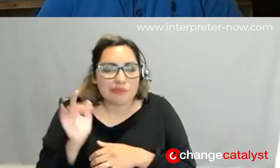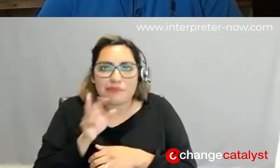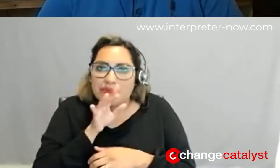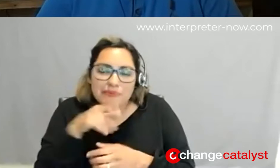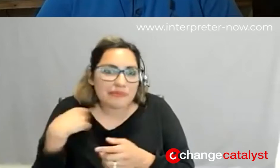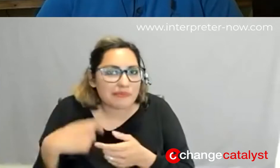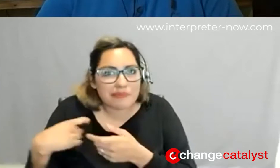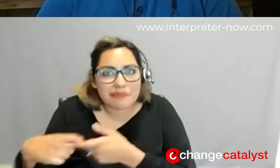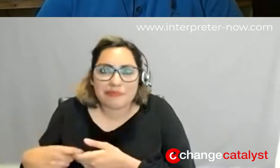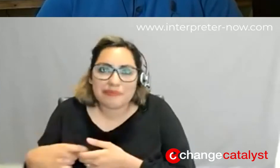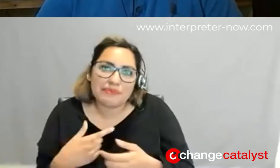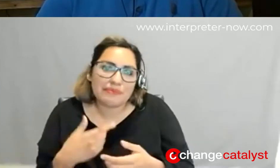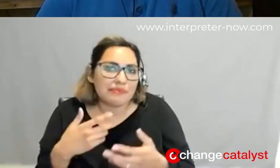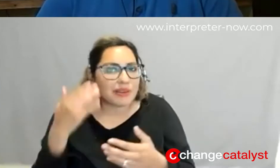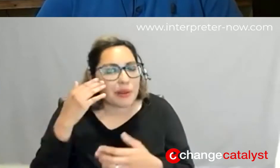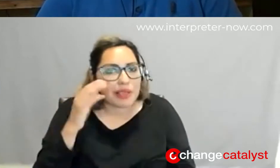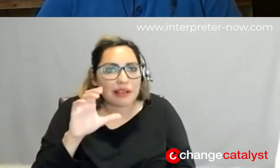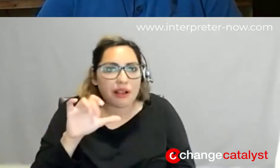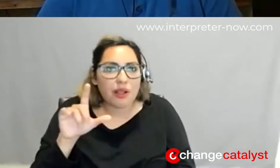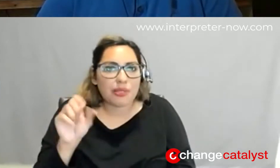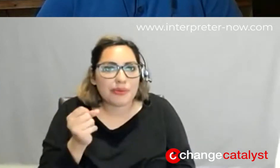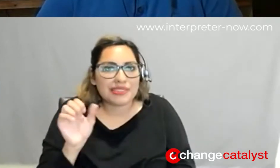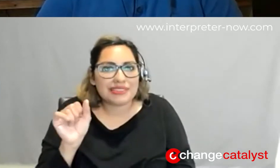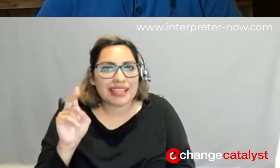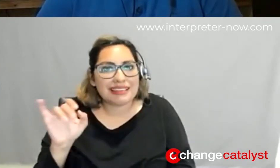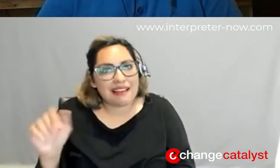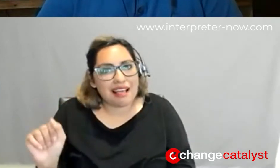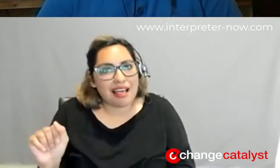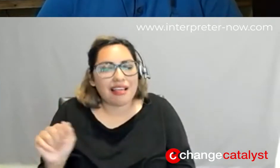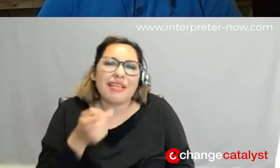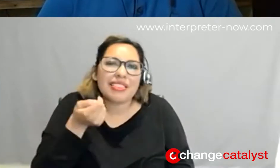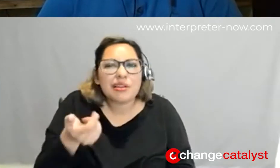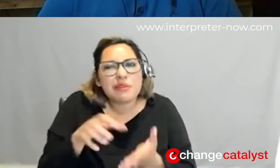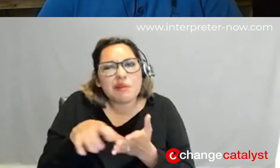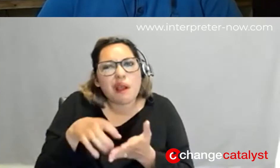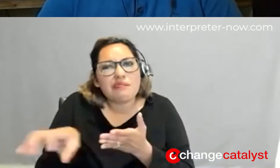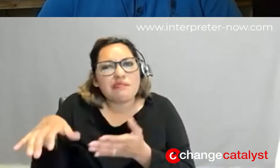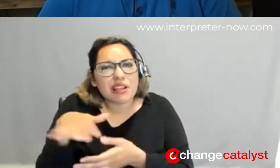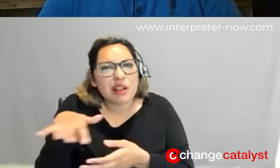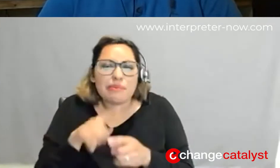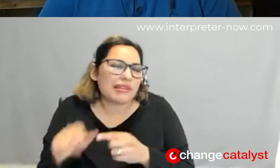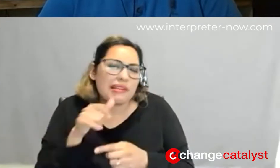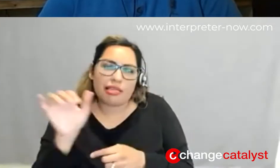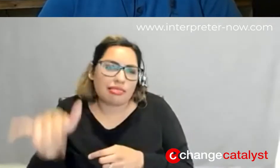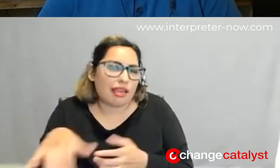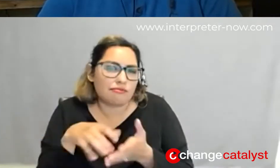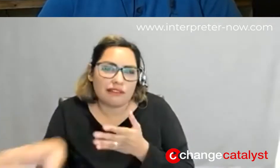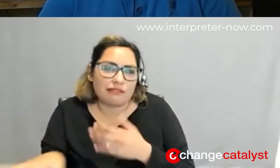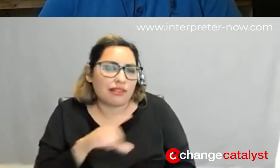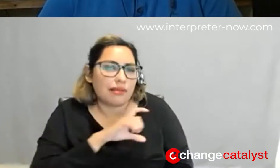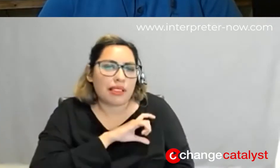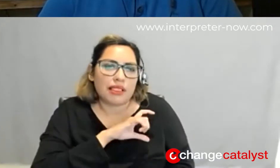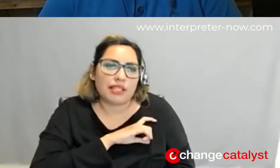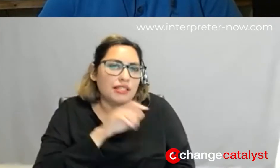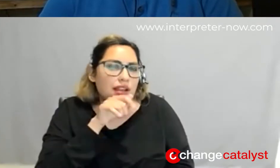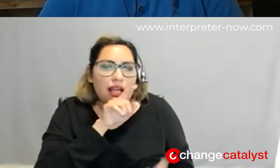stuff like that. It was a roughish neighborhood, but not too rough. I mean, it was rough enough that the police didn't come